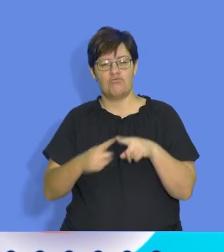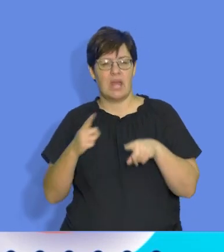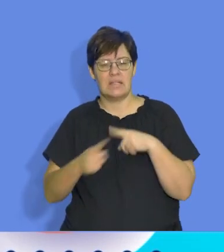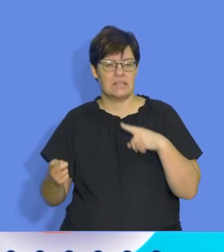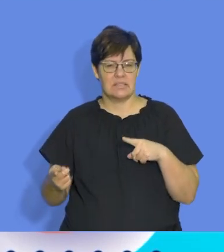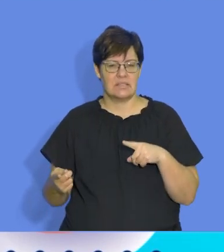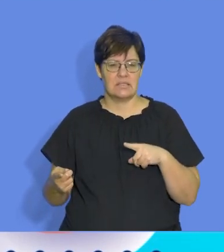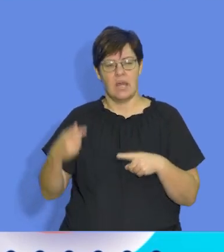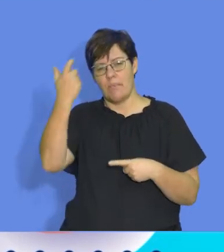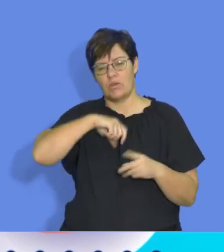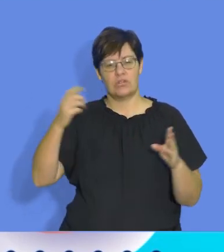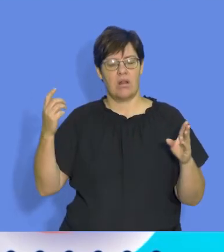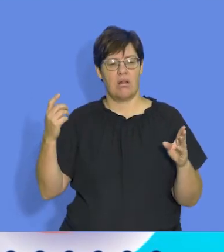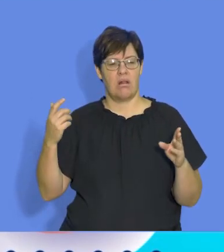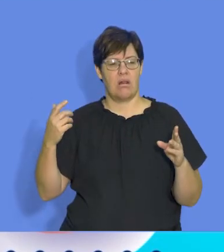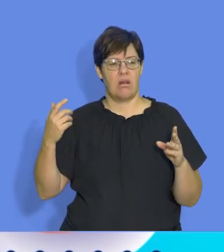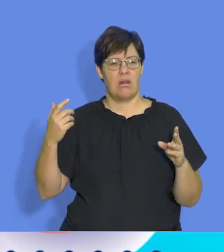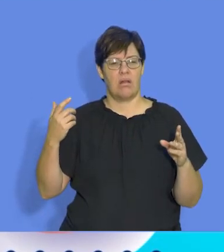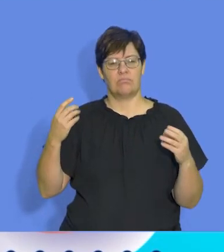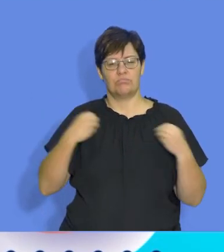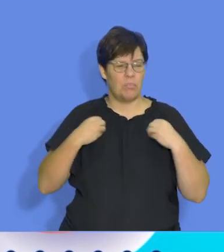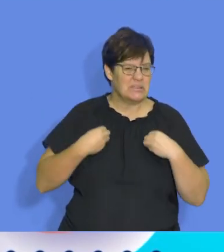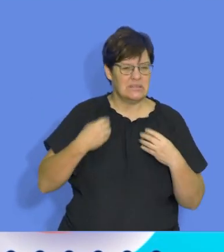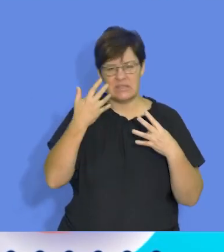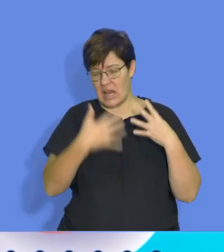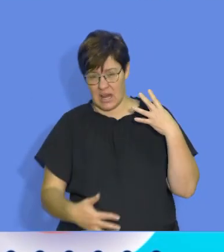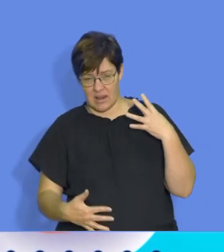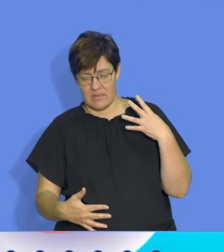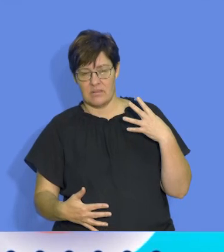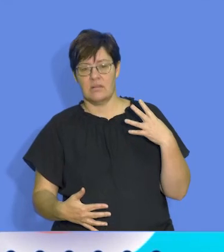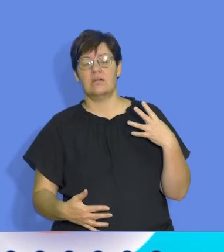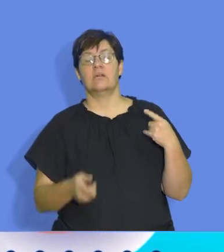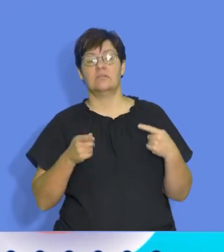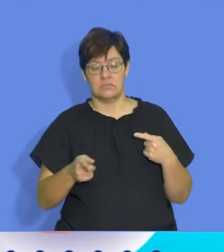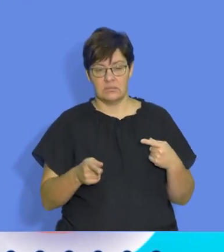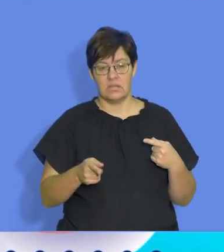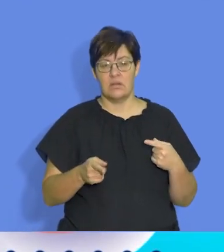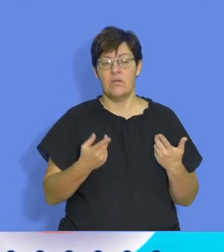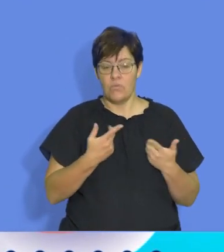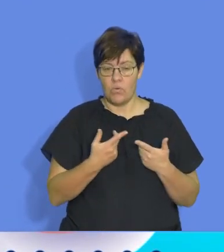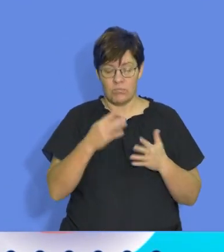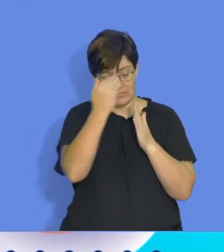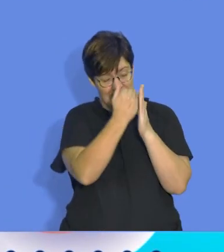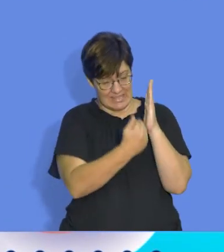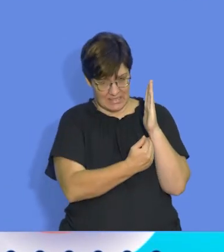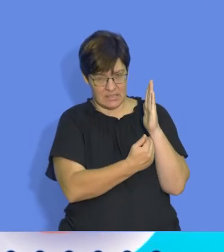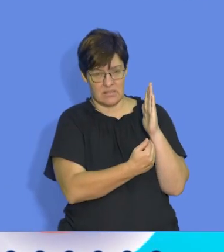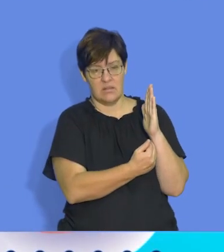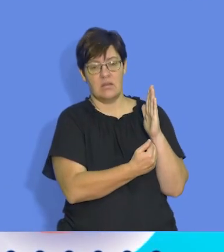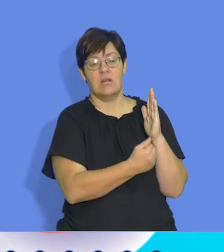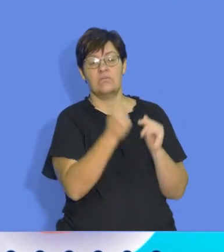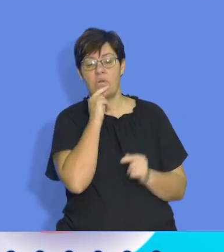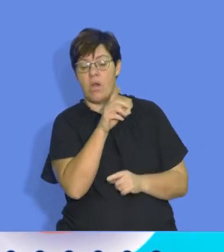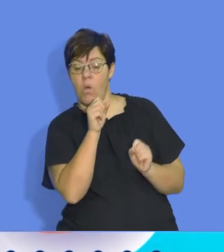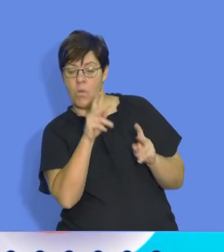personal property, etc., etc. We've dealt with items in detail. Once again, you can go through the list to make sure that you're okay